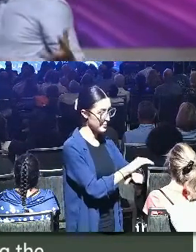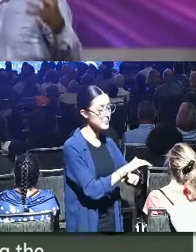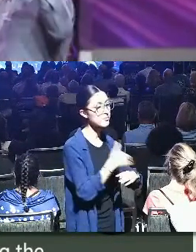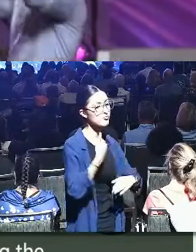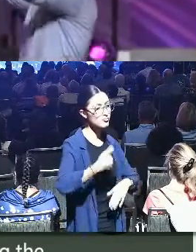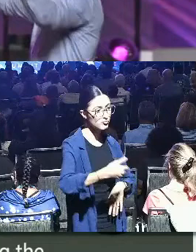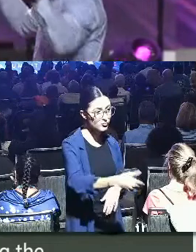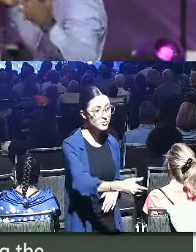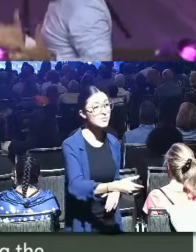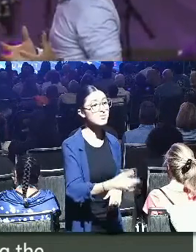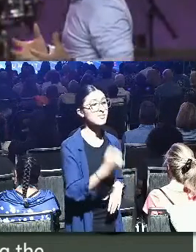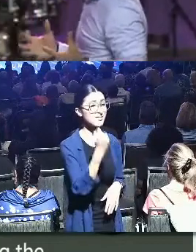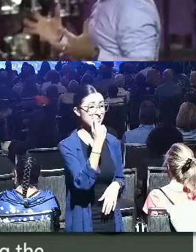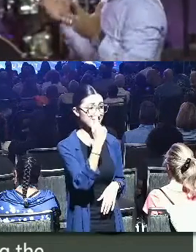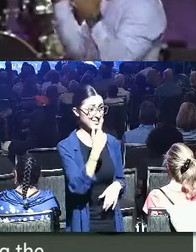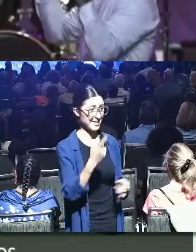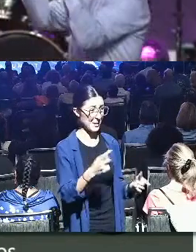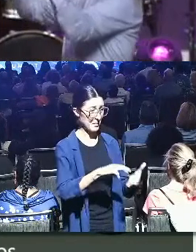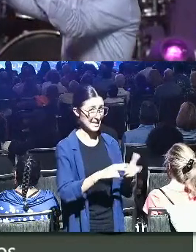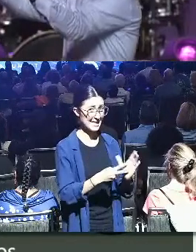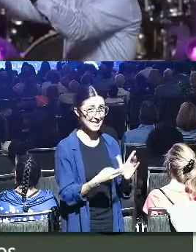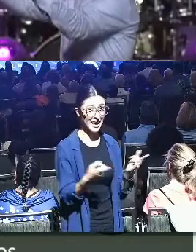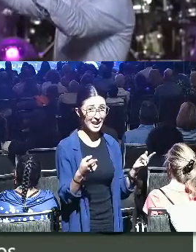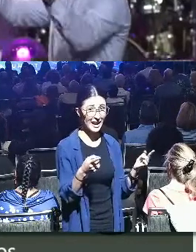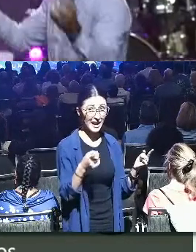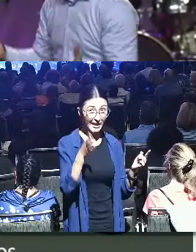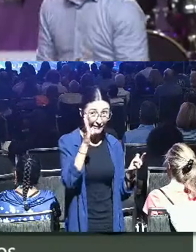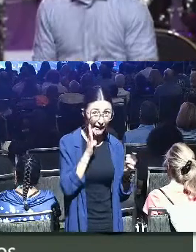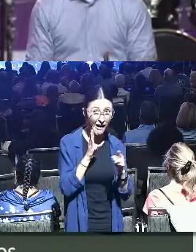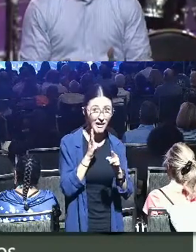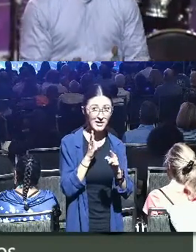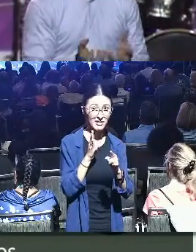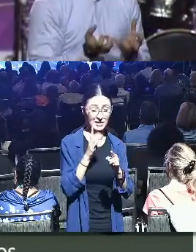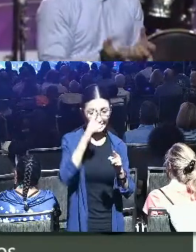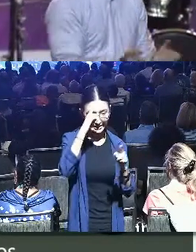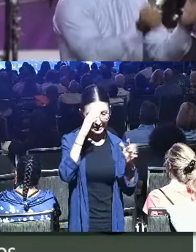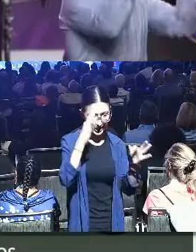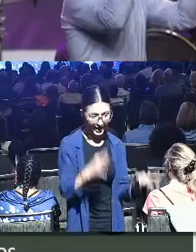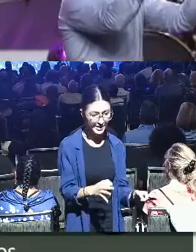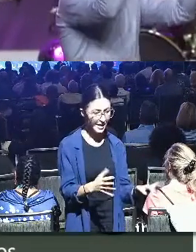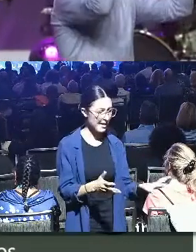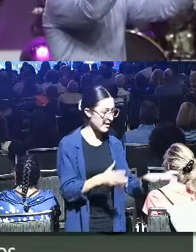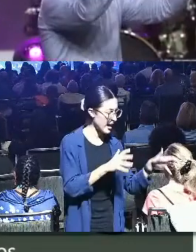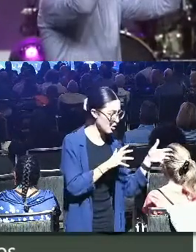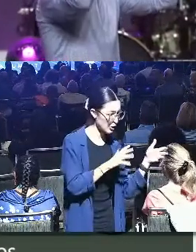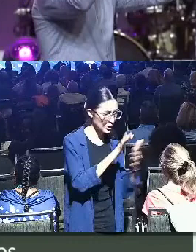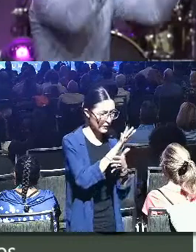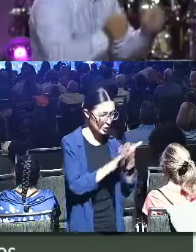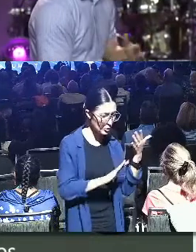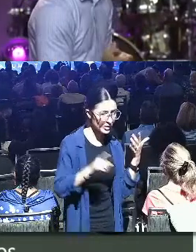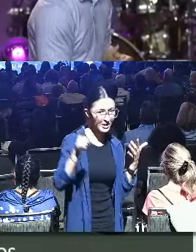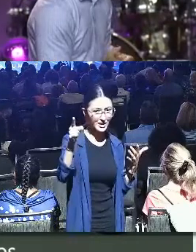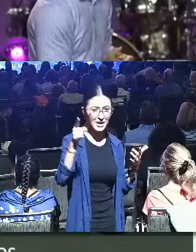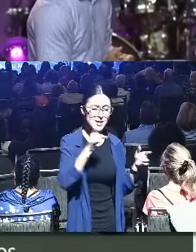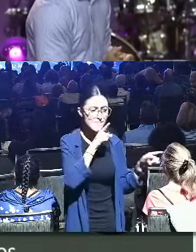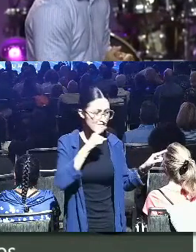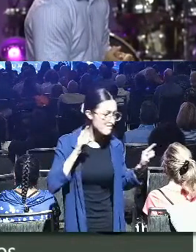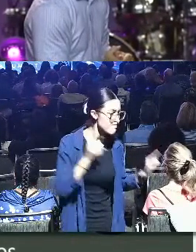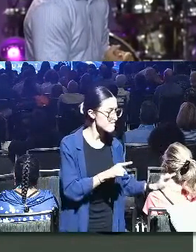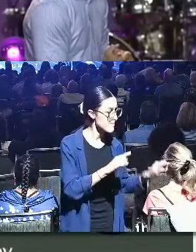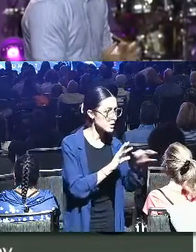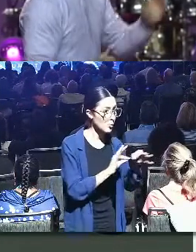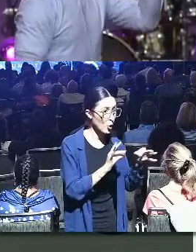bring from the chaos and confusion this cohesion and order to things by what? His spoken word, brothers and